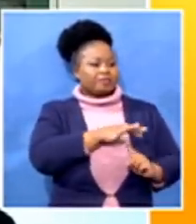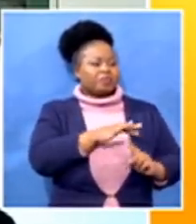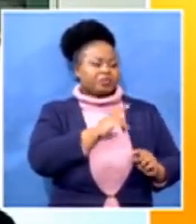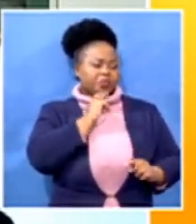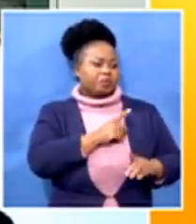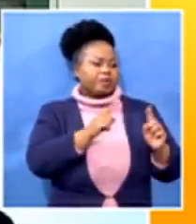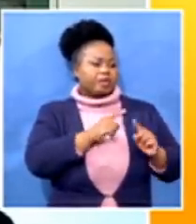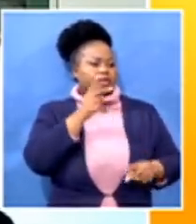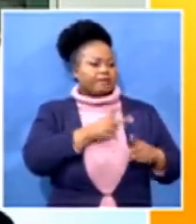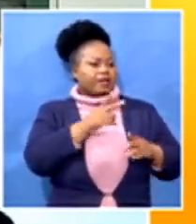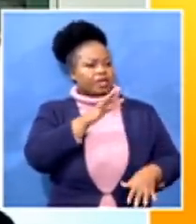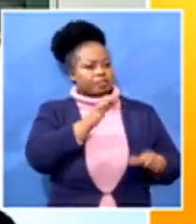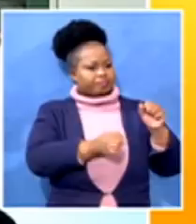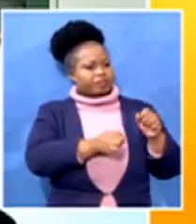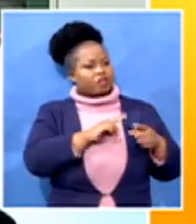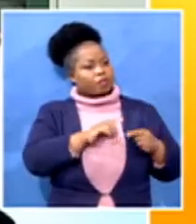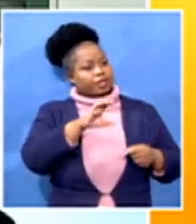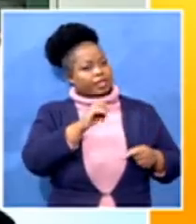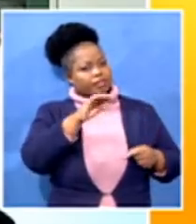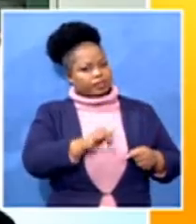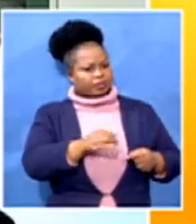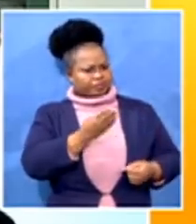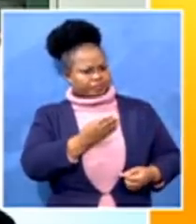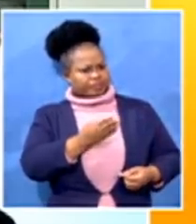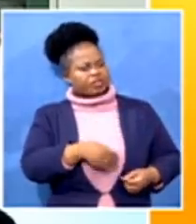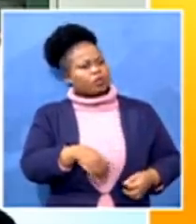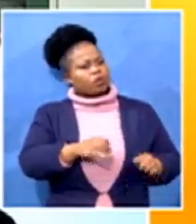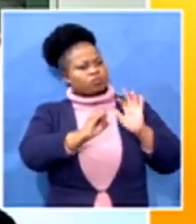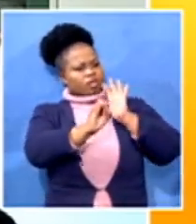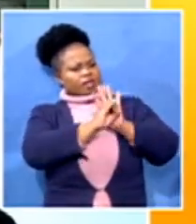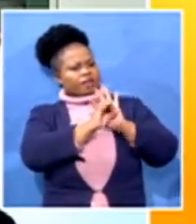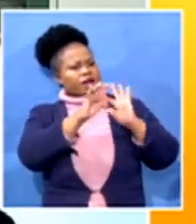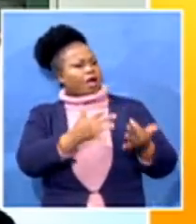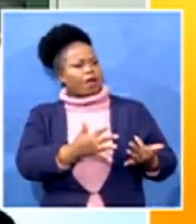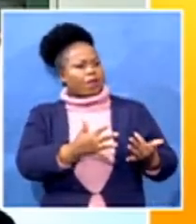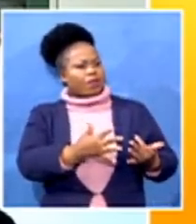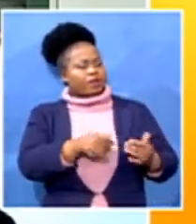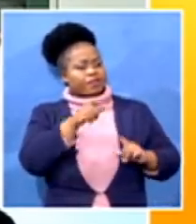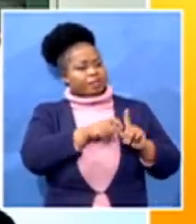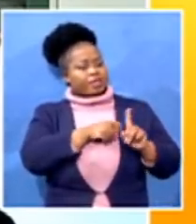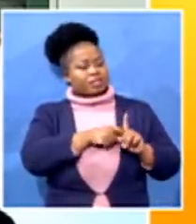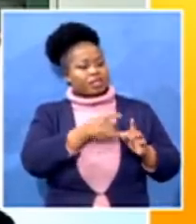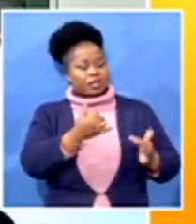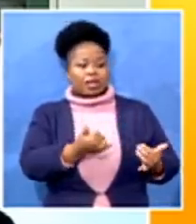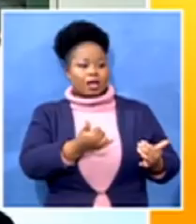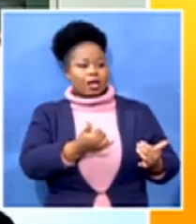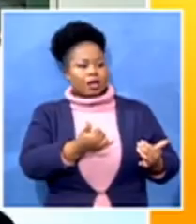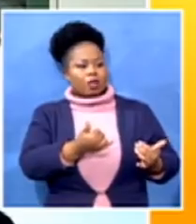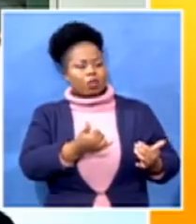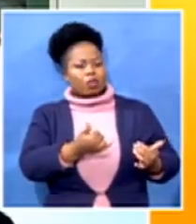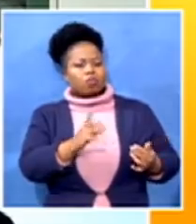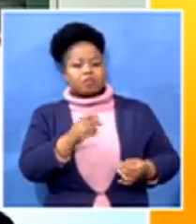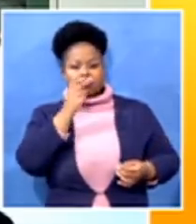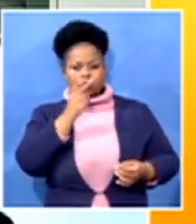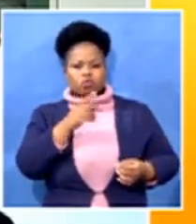final closing word from you, Cassey. What are the signs? What should you look forward to but look out for if you